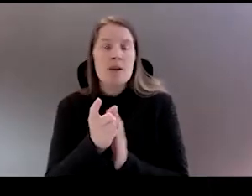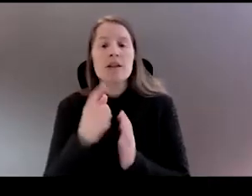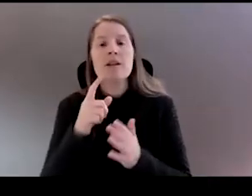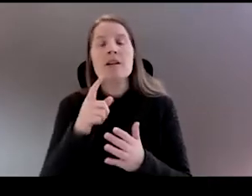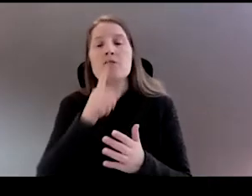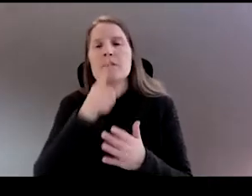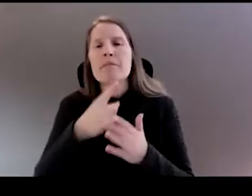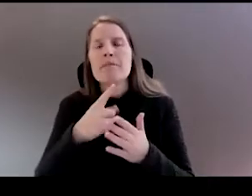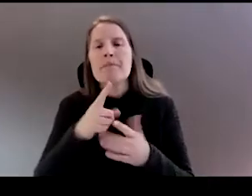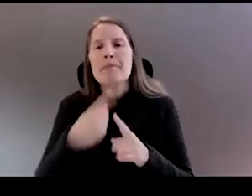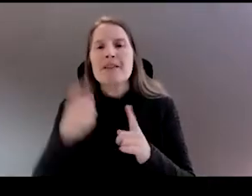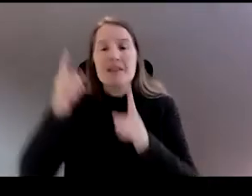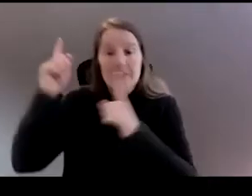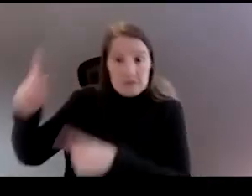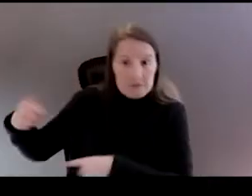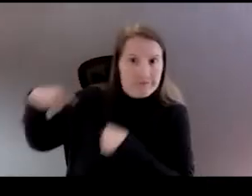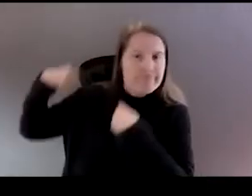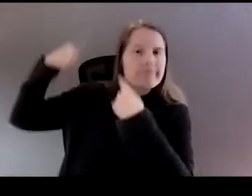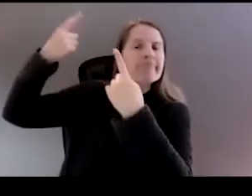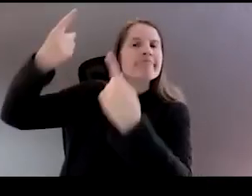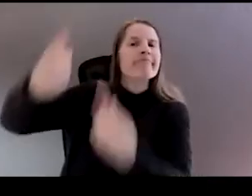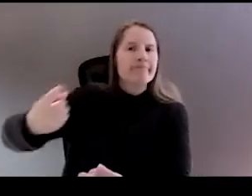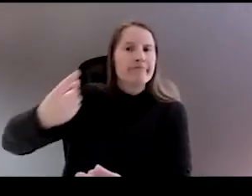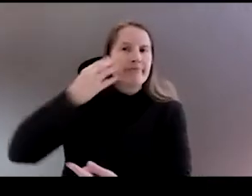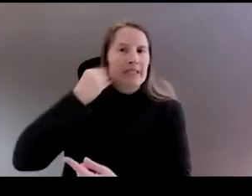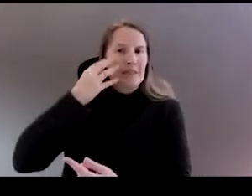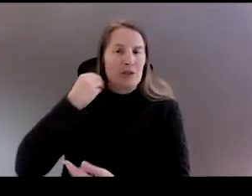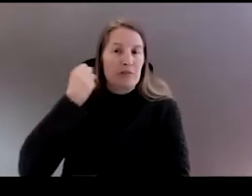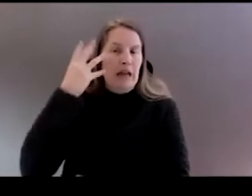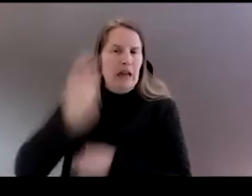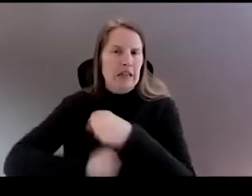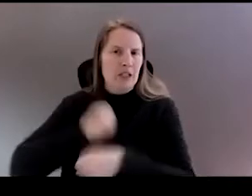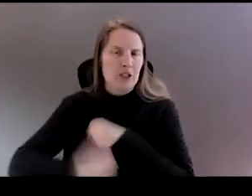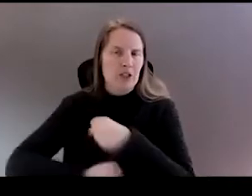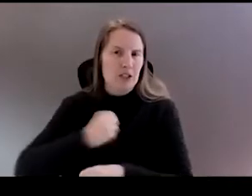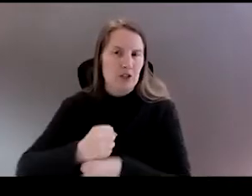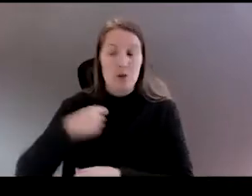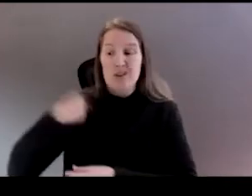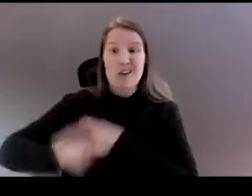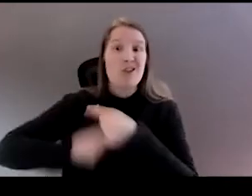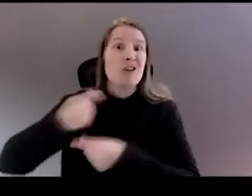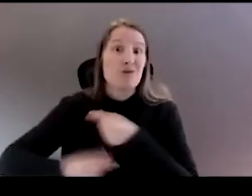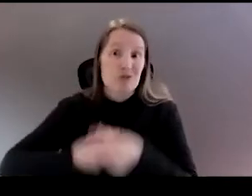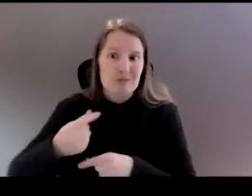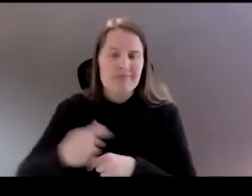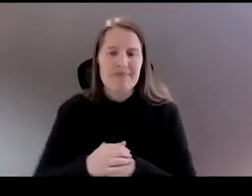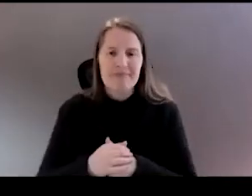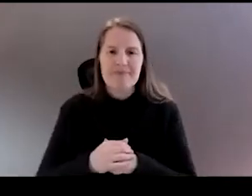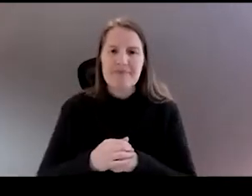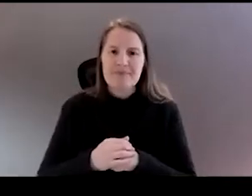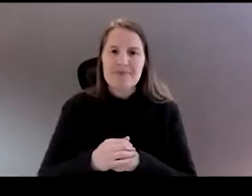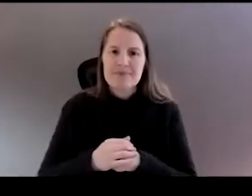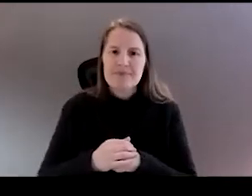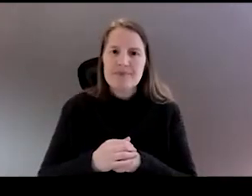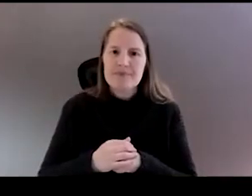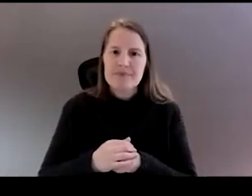happened, for decades and many generations before. So there tends to be more of a temporal approach